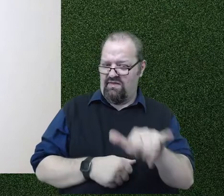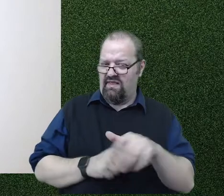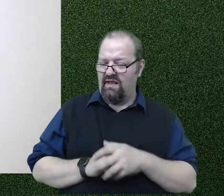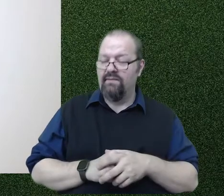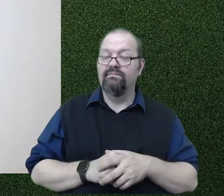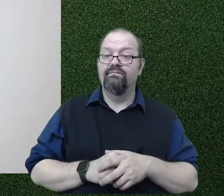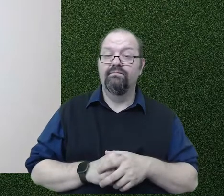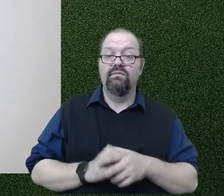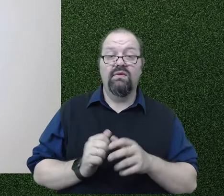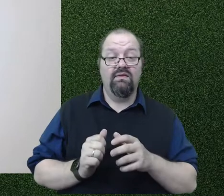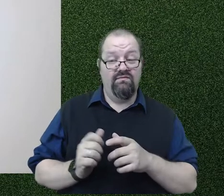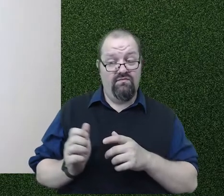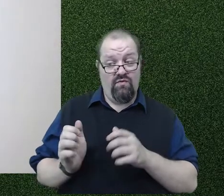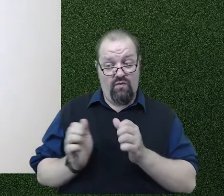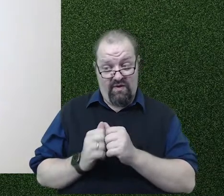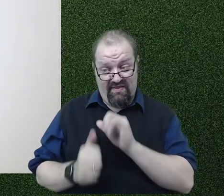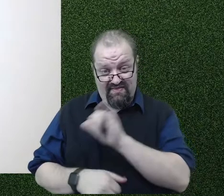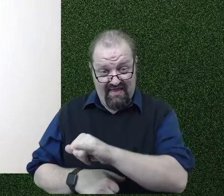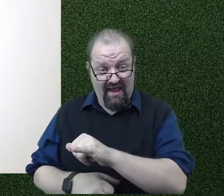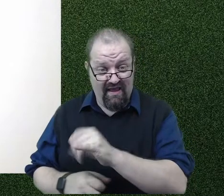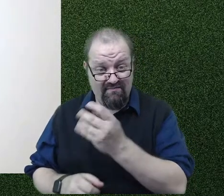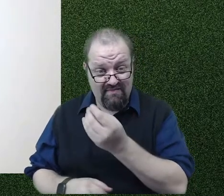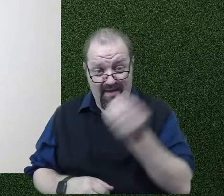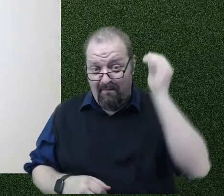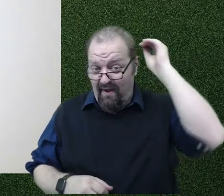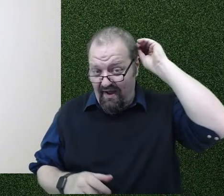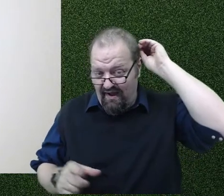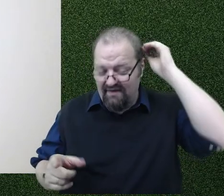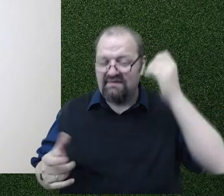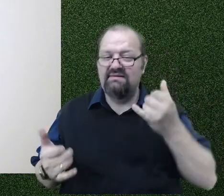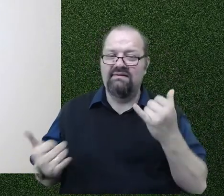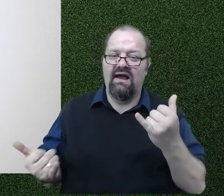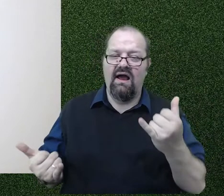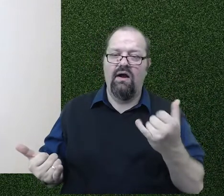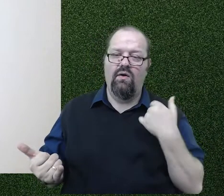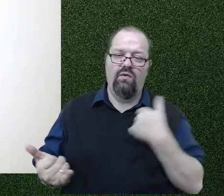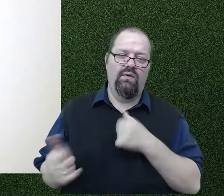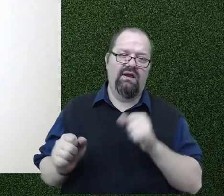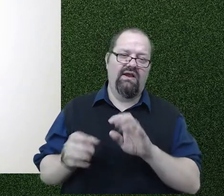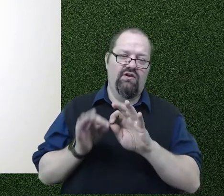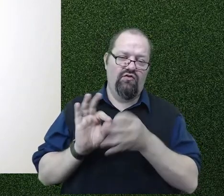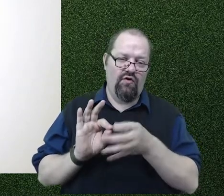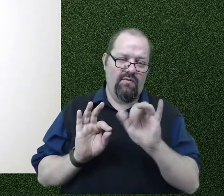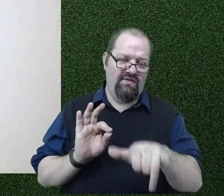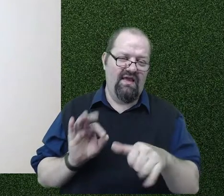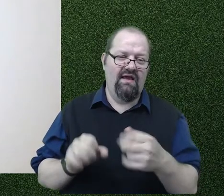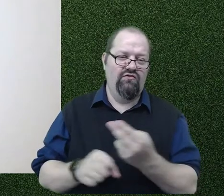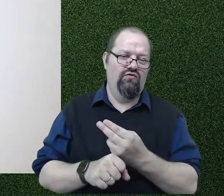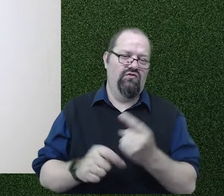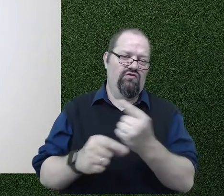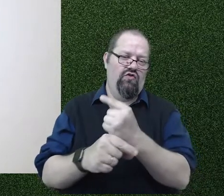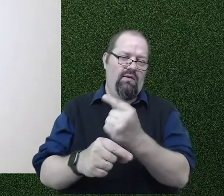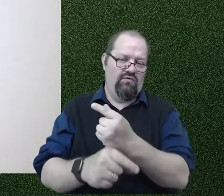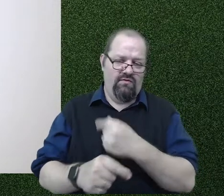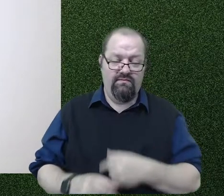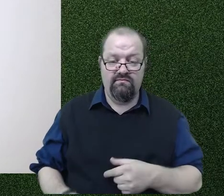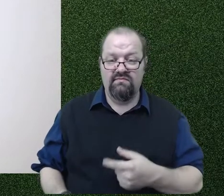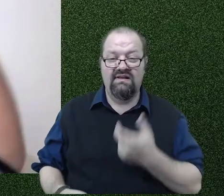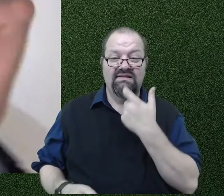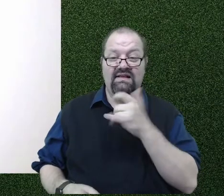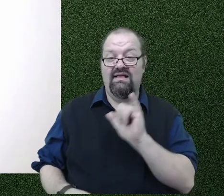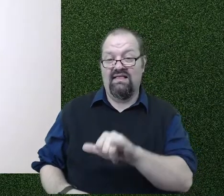With this in mind, we can interpret this geometrically. So let's say this is our vector